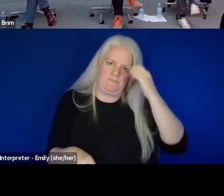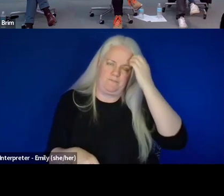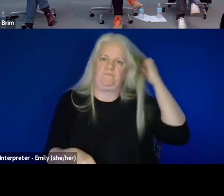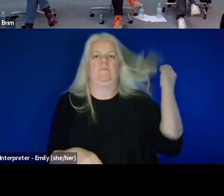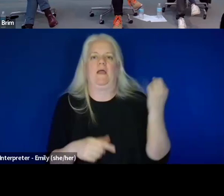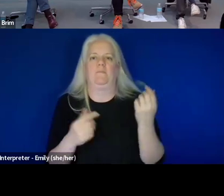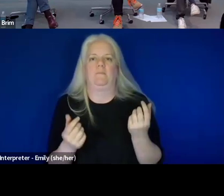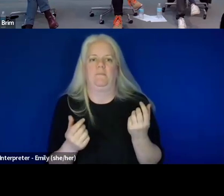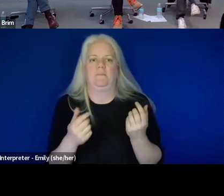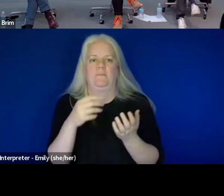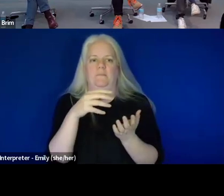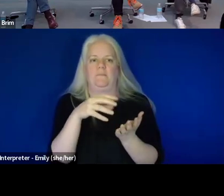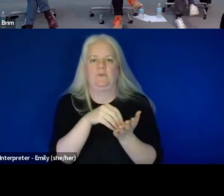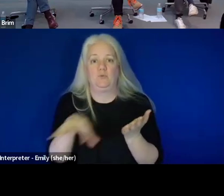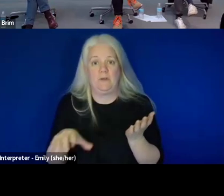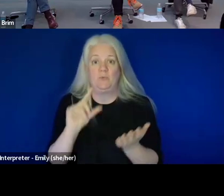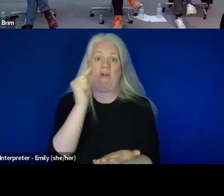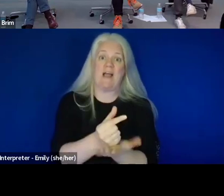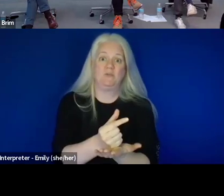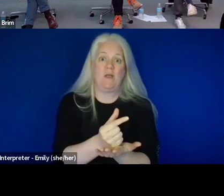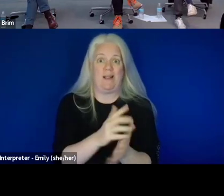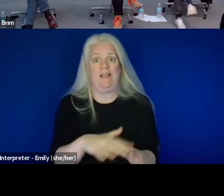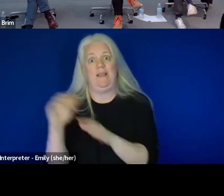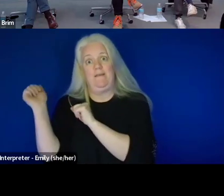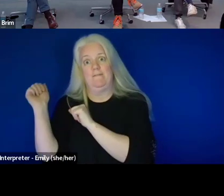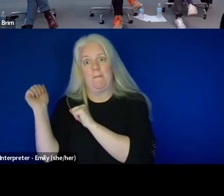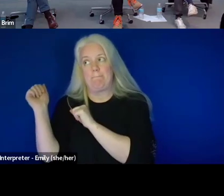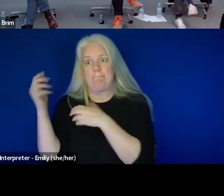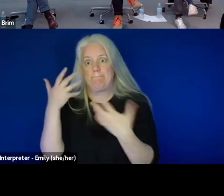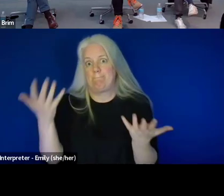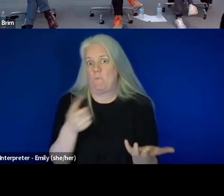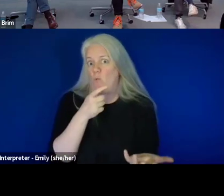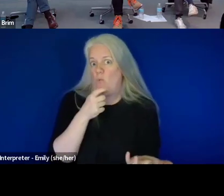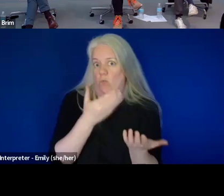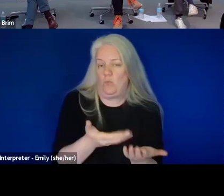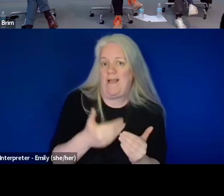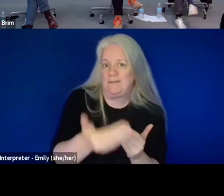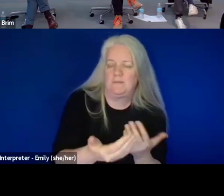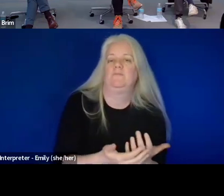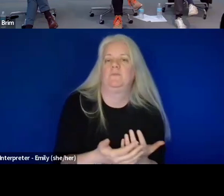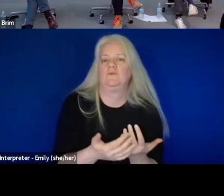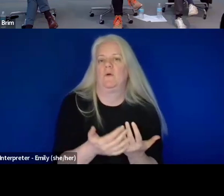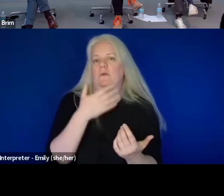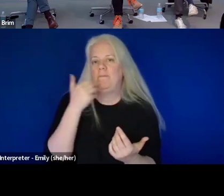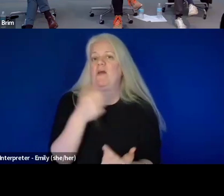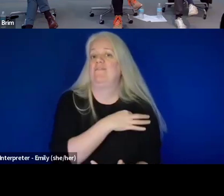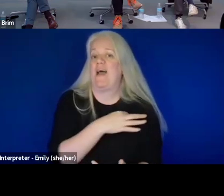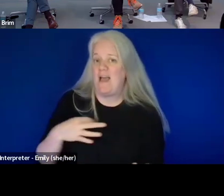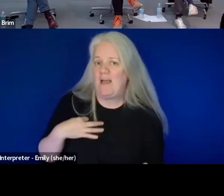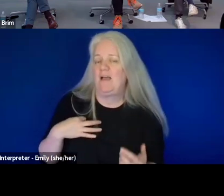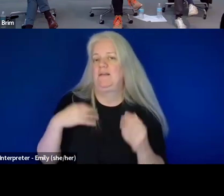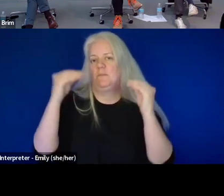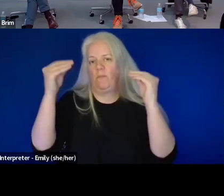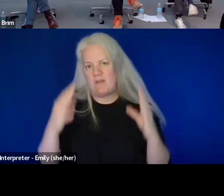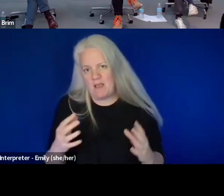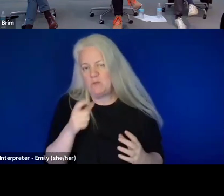students will graduate and move on. And so having a faculty member or staff who can